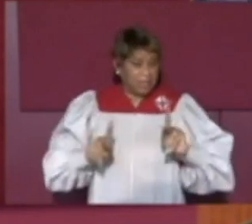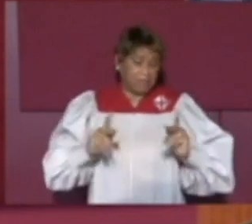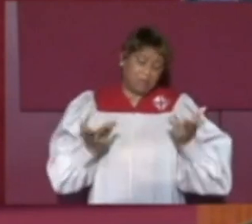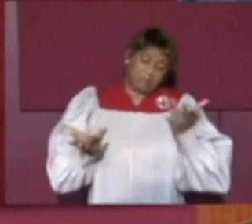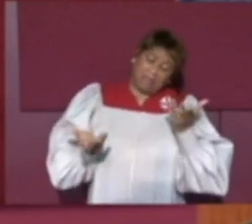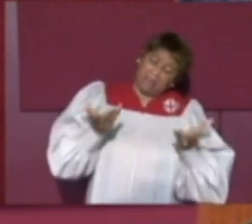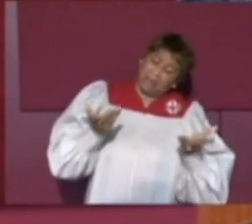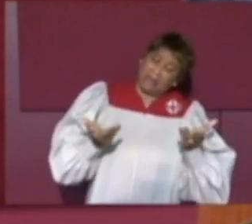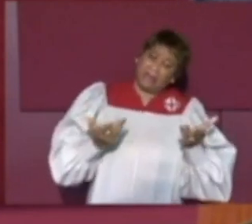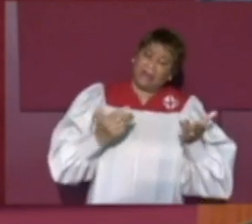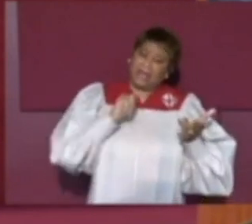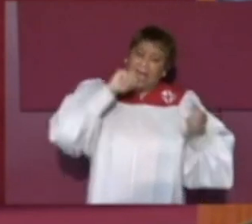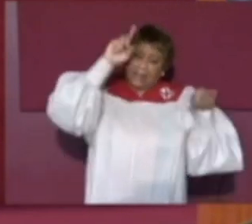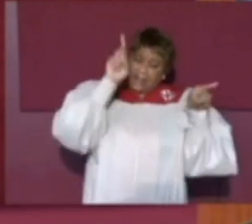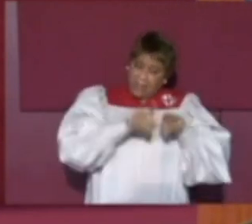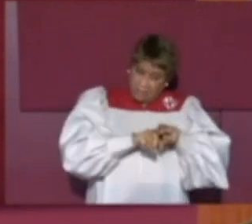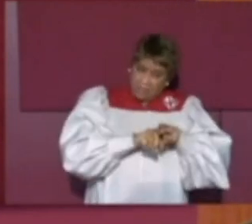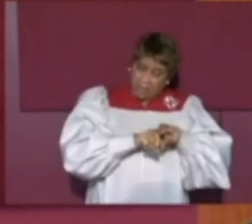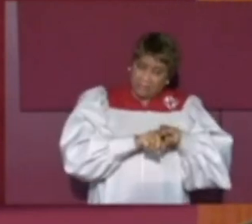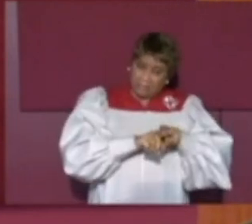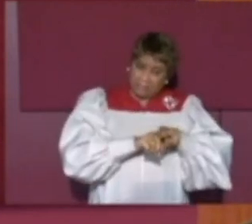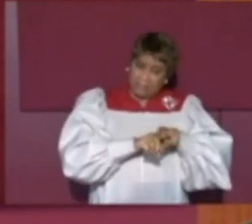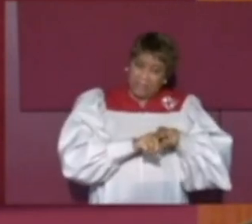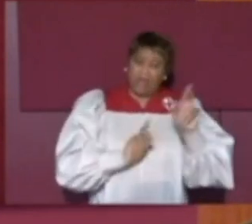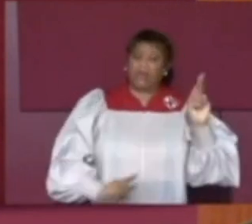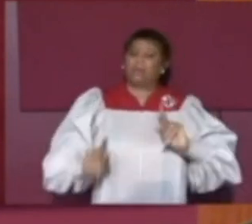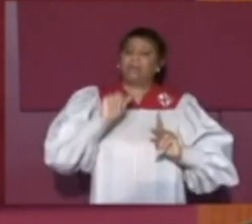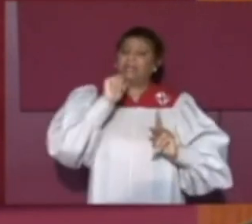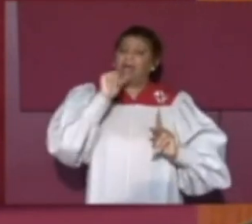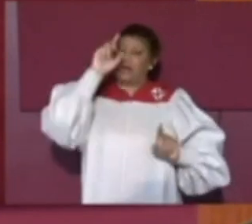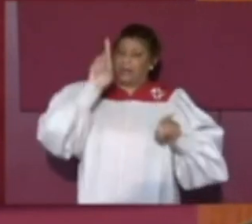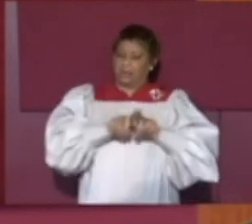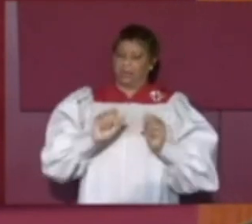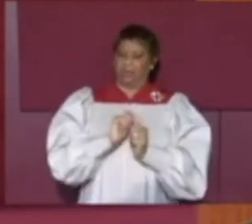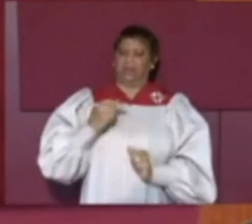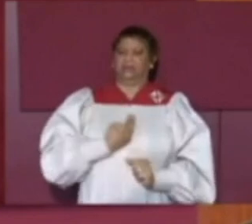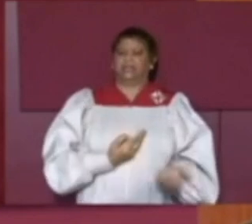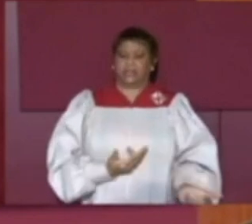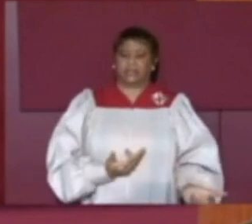may not agree with or those who may not agree with us.